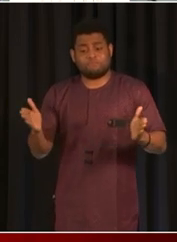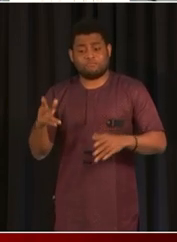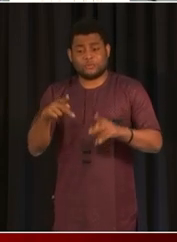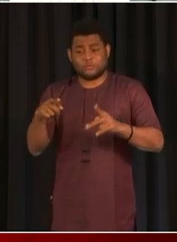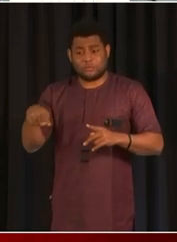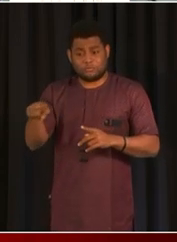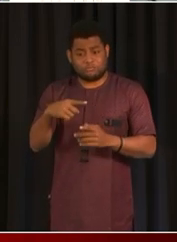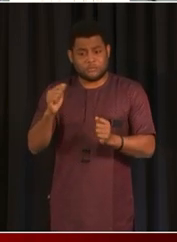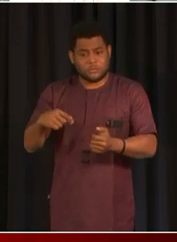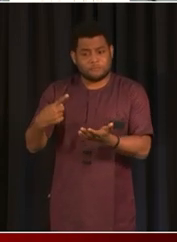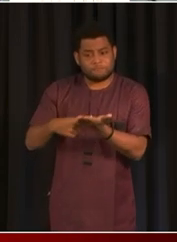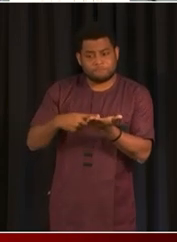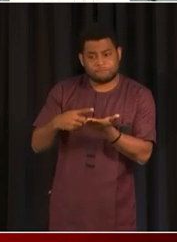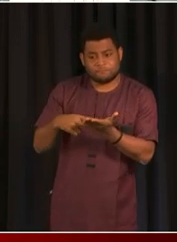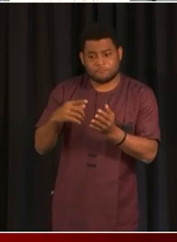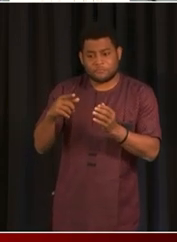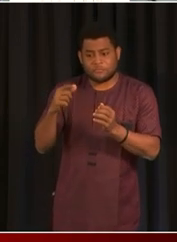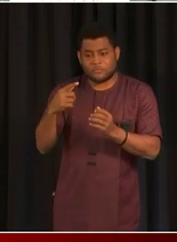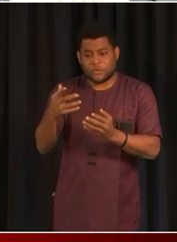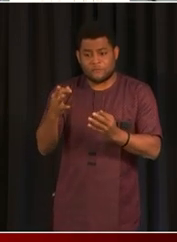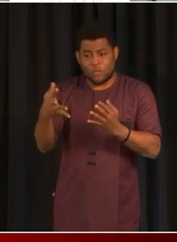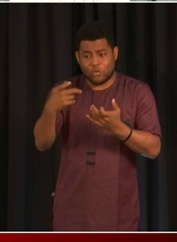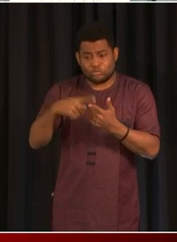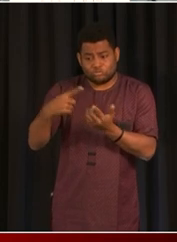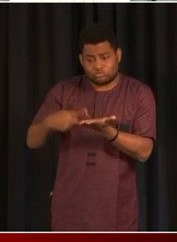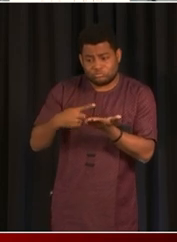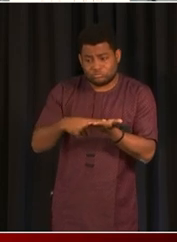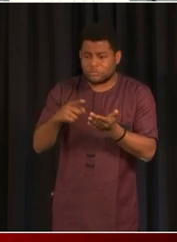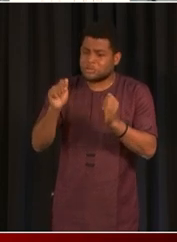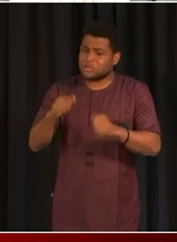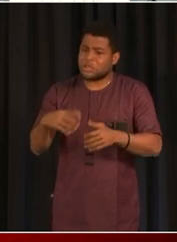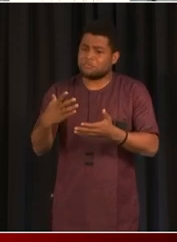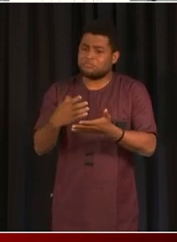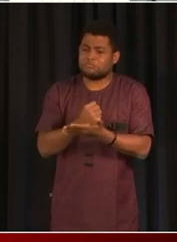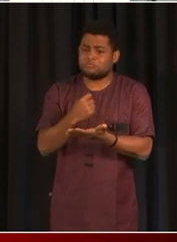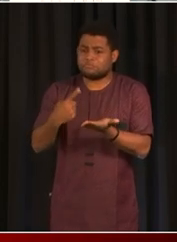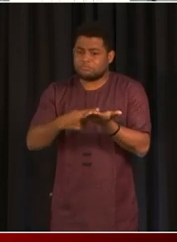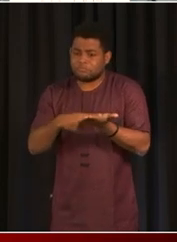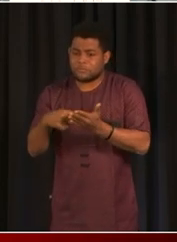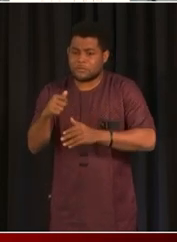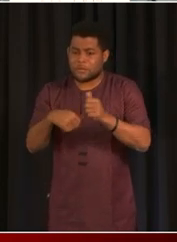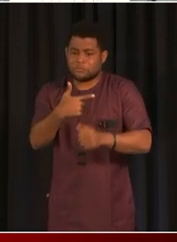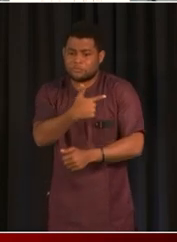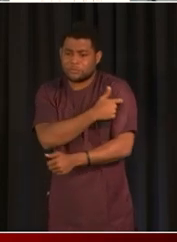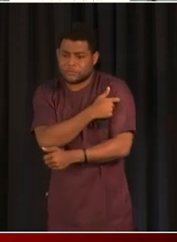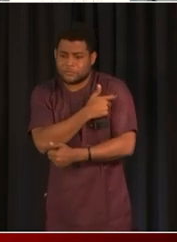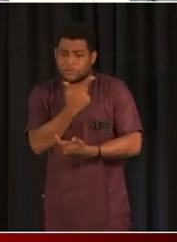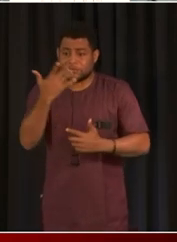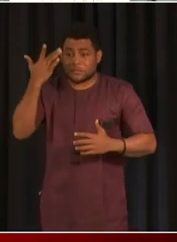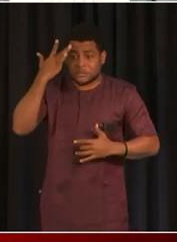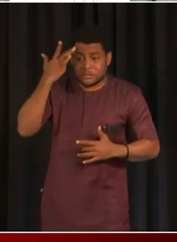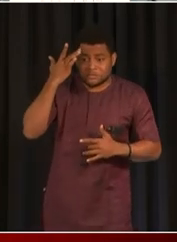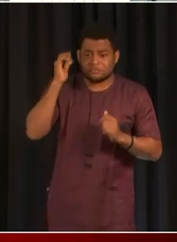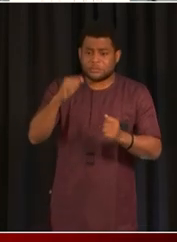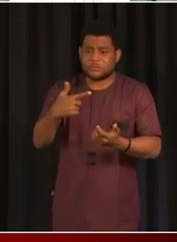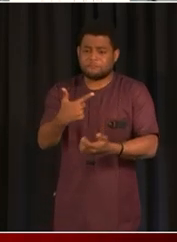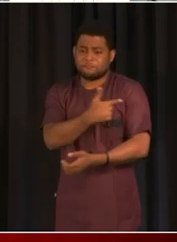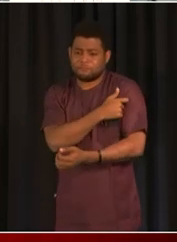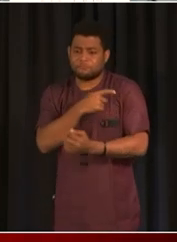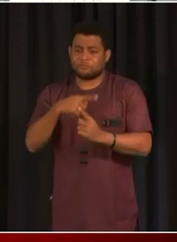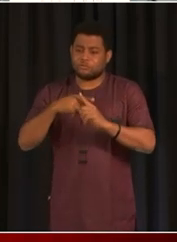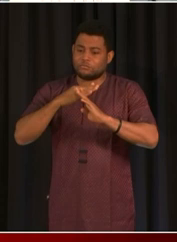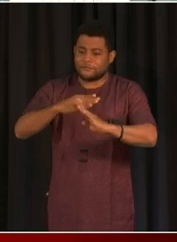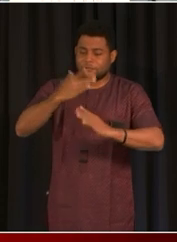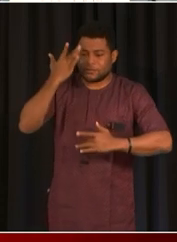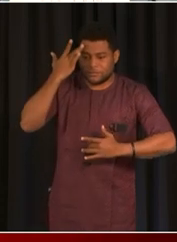condition for which this additional dose is recommended would be under a healthcare provider's care. So